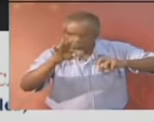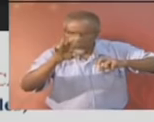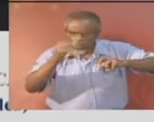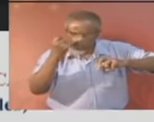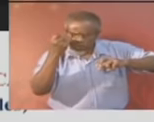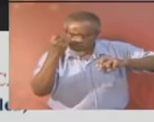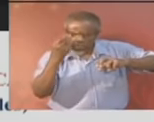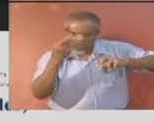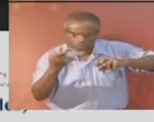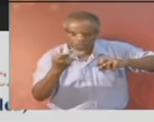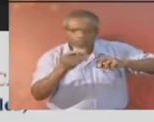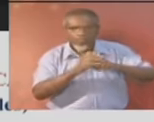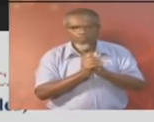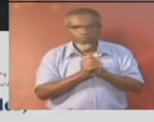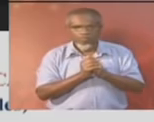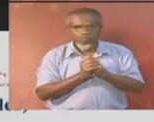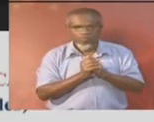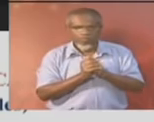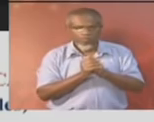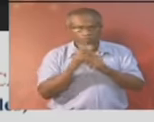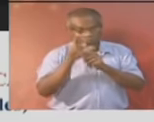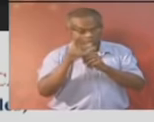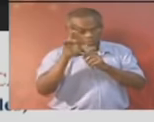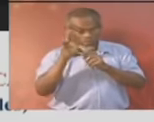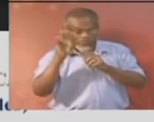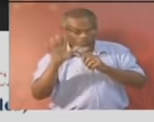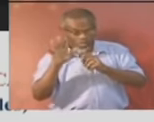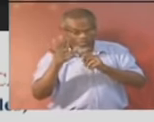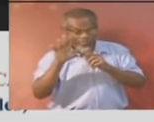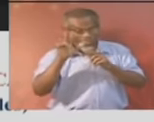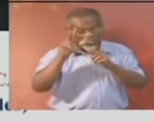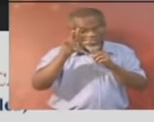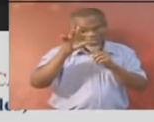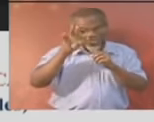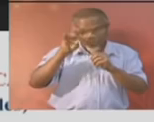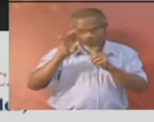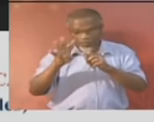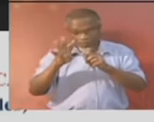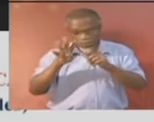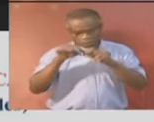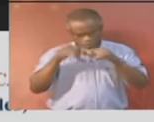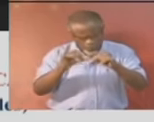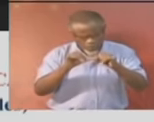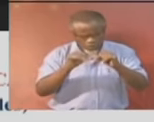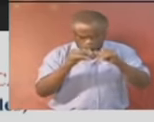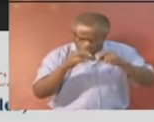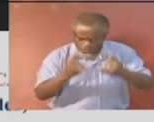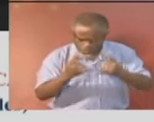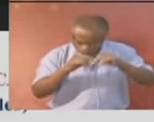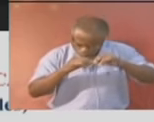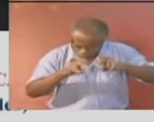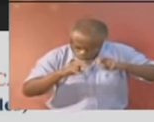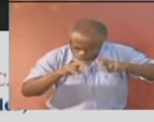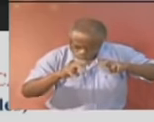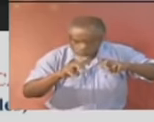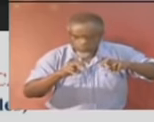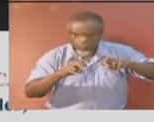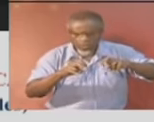So of those 375 have been sequenced, 74 are currently in process, and 27 were unsuitable for